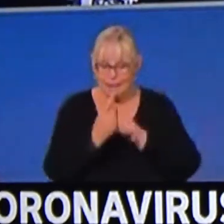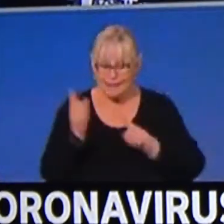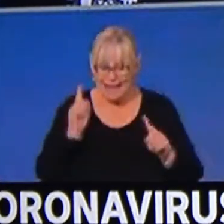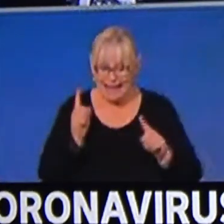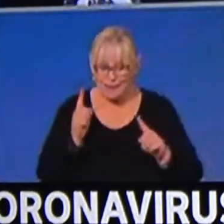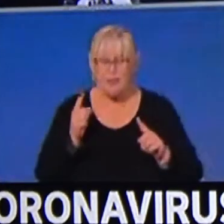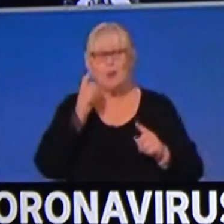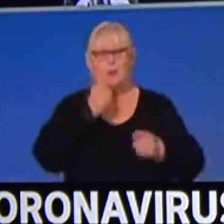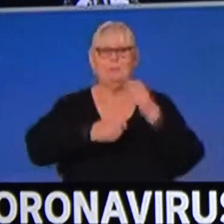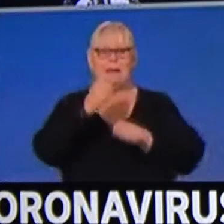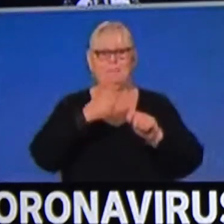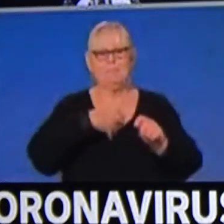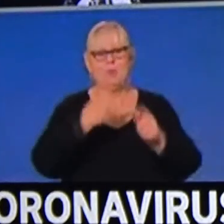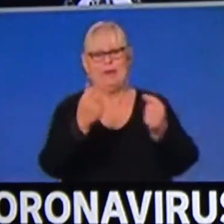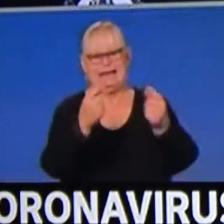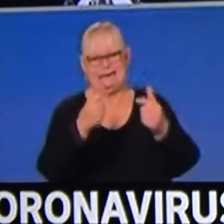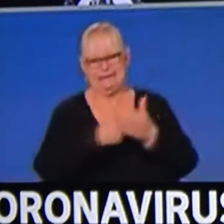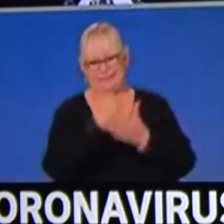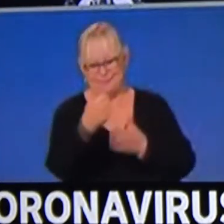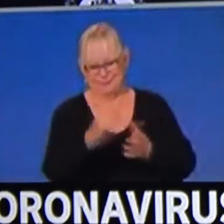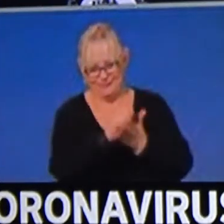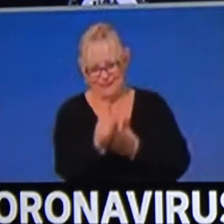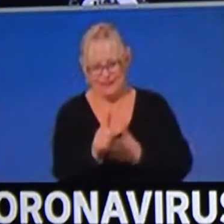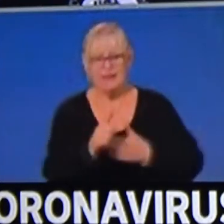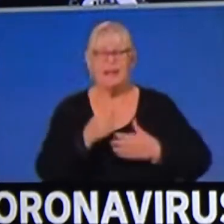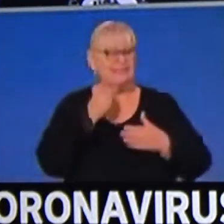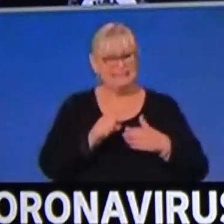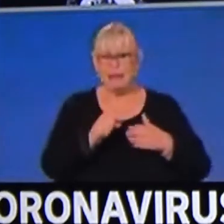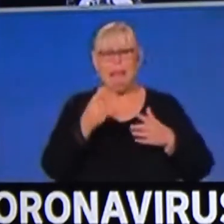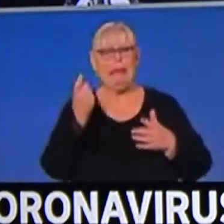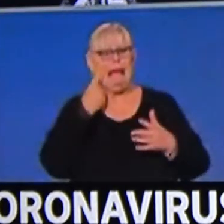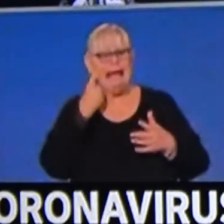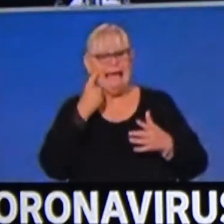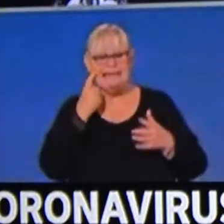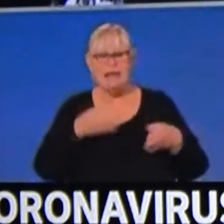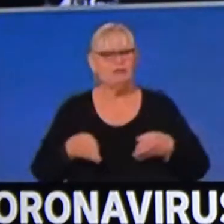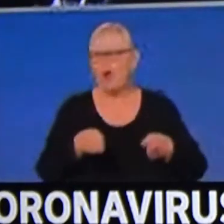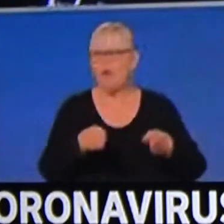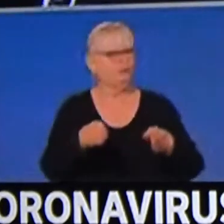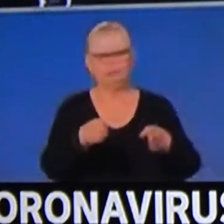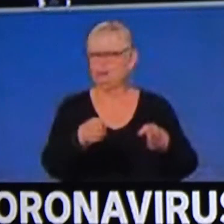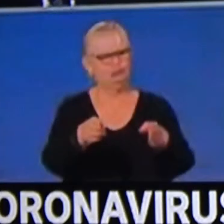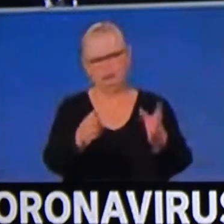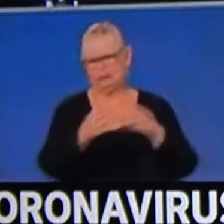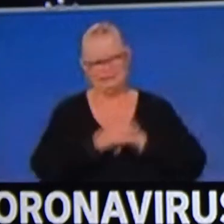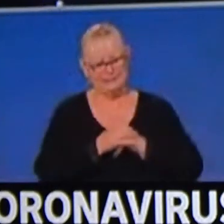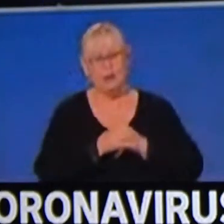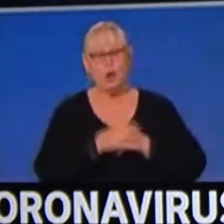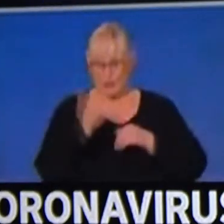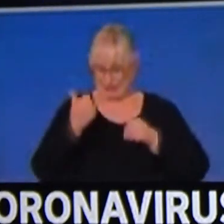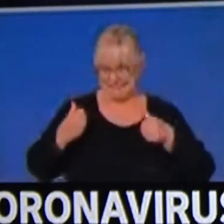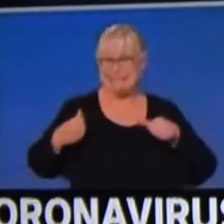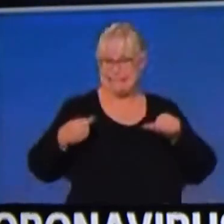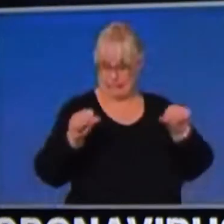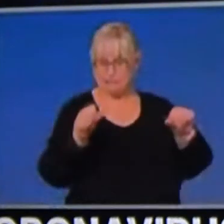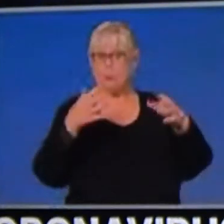the easier it will be in the long term for everybody. We still have a difficult road ahead of us at this point, despite the successes that Australians